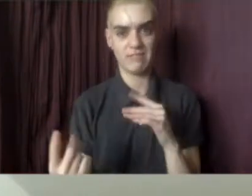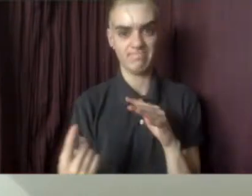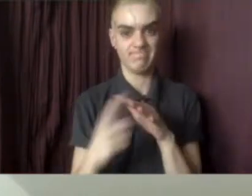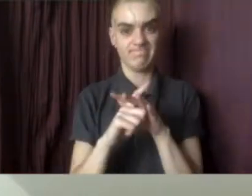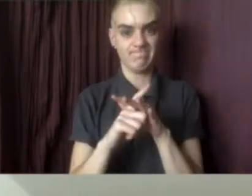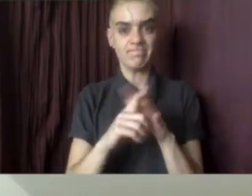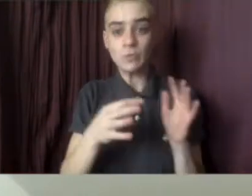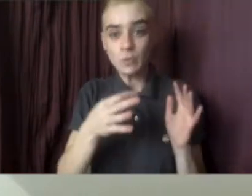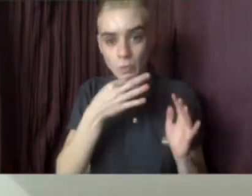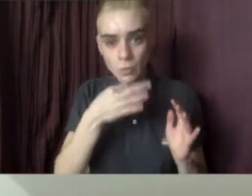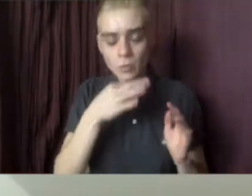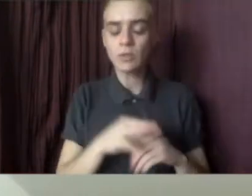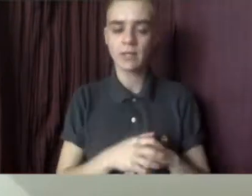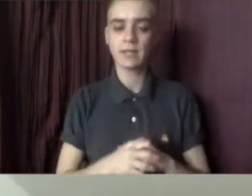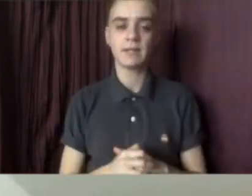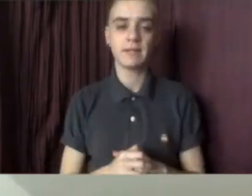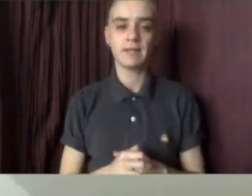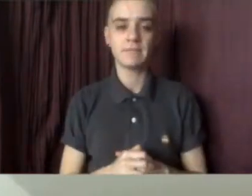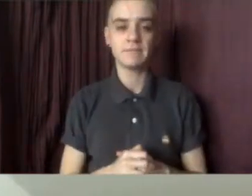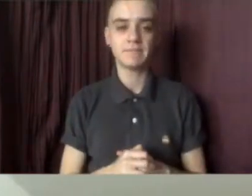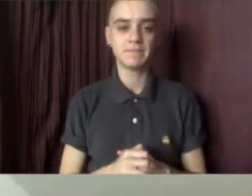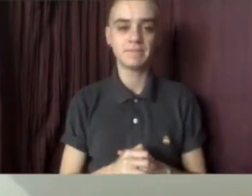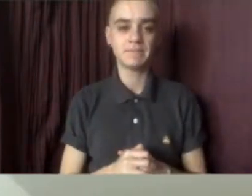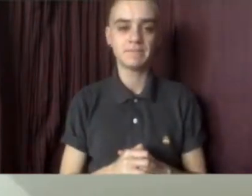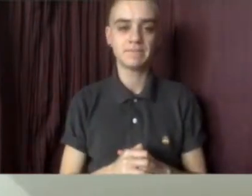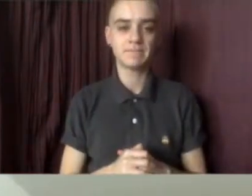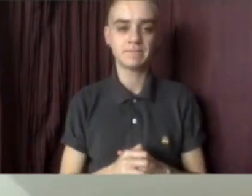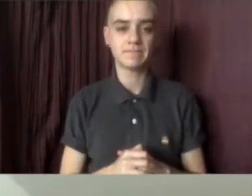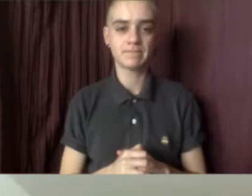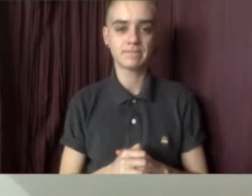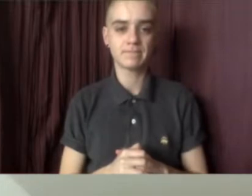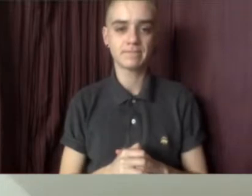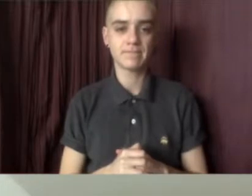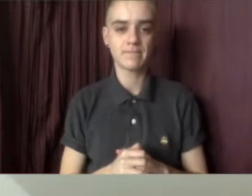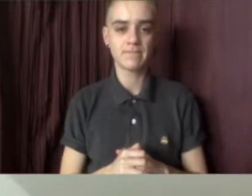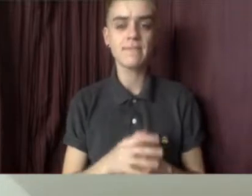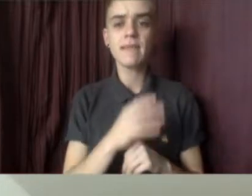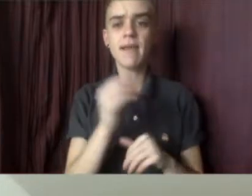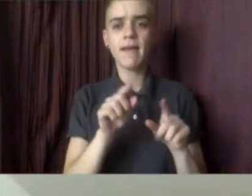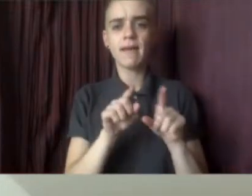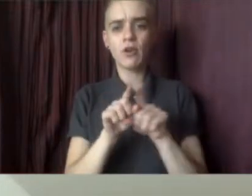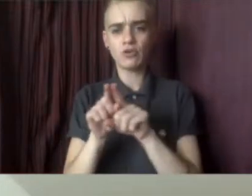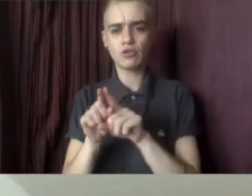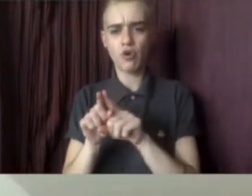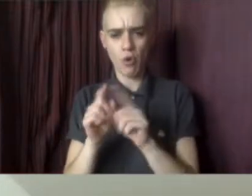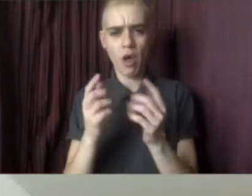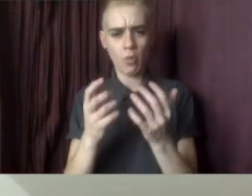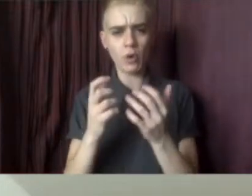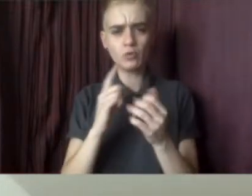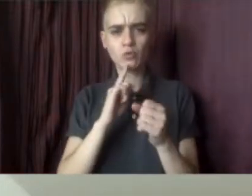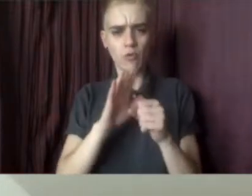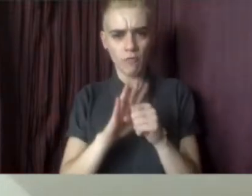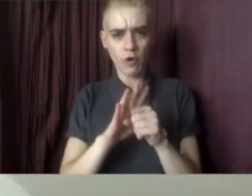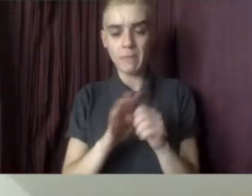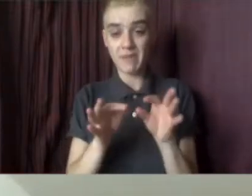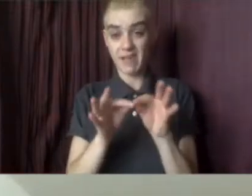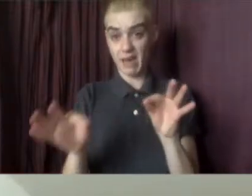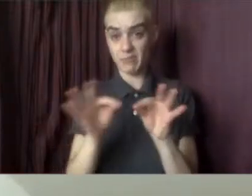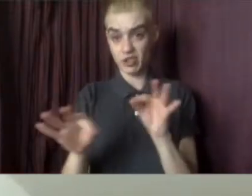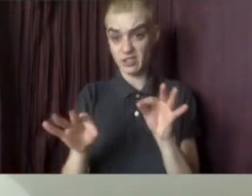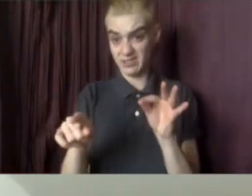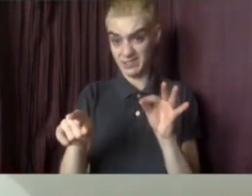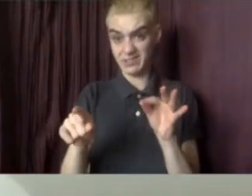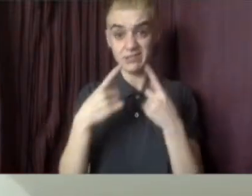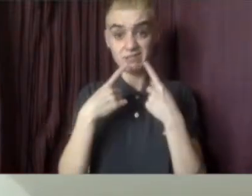Zoom, and hopefully that is the case. If someone is seeing those, please let us know in the chat. But with